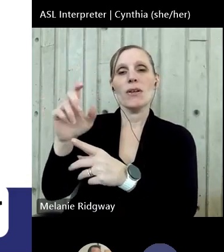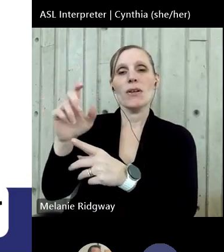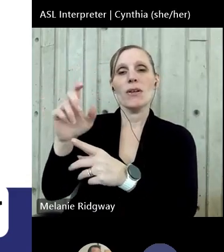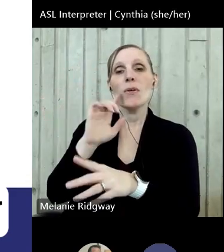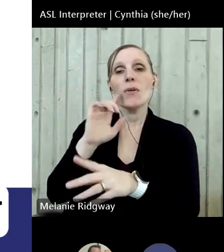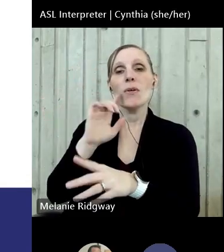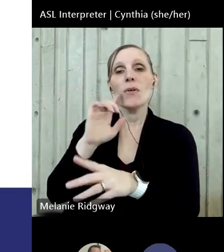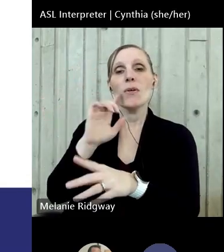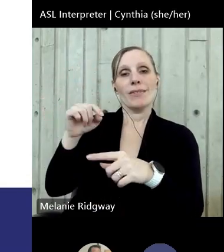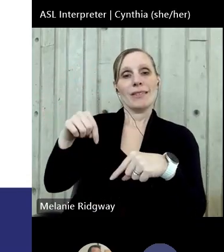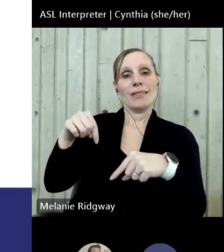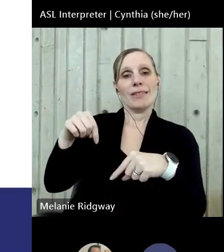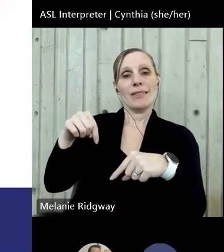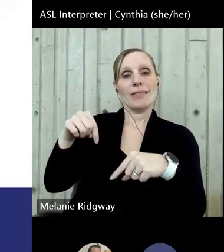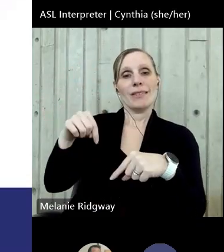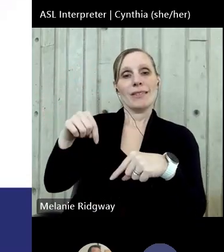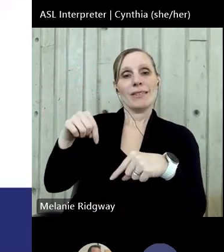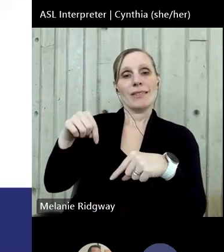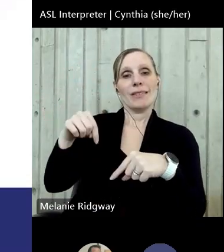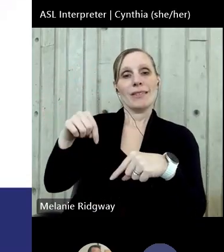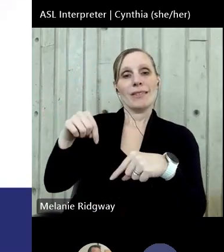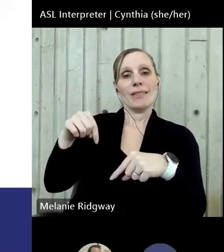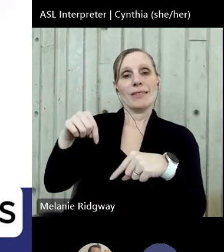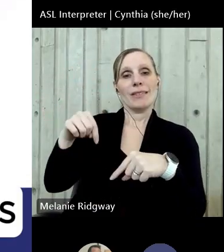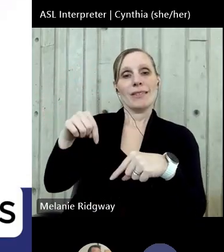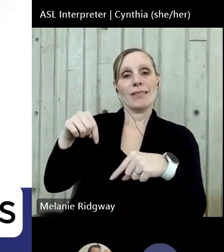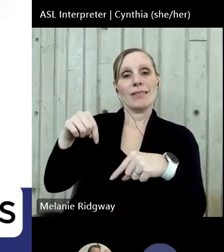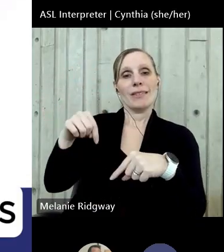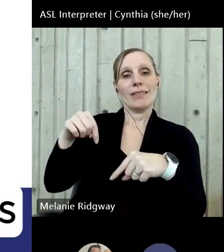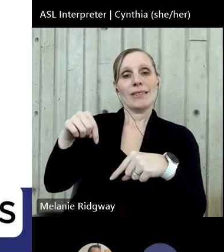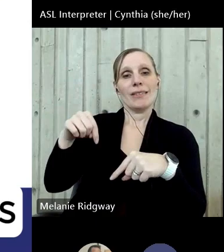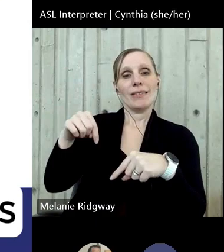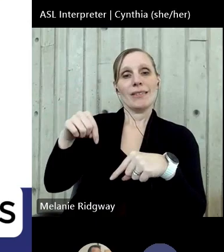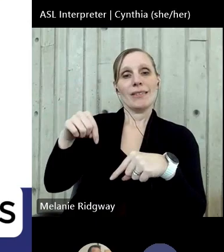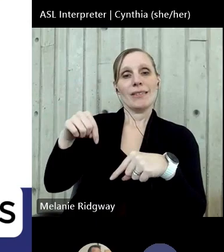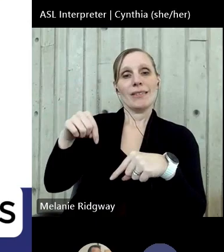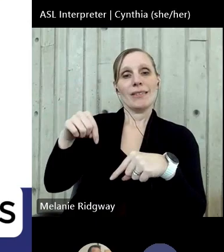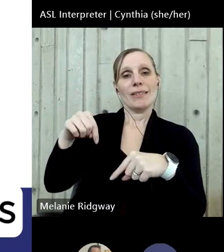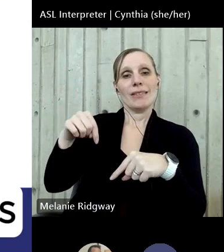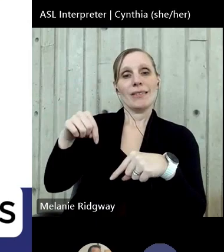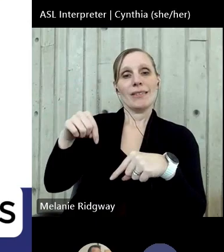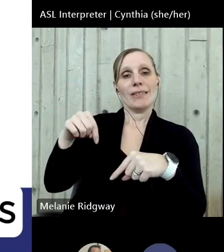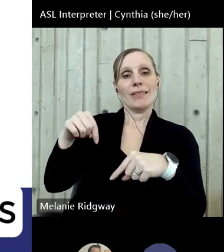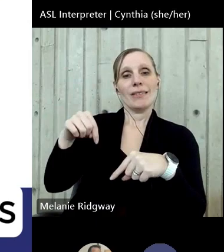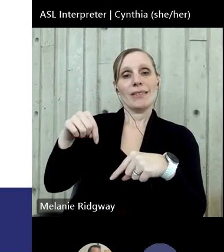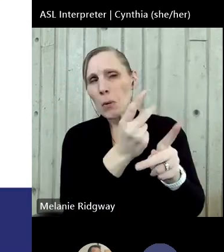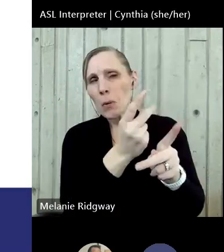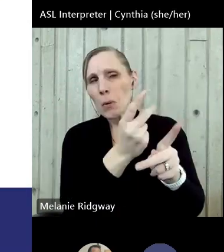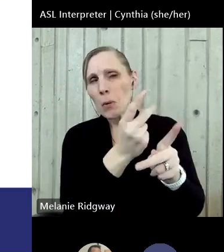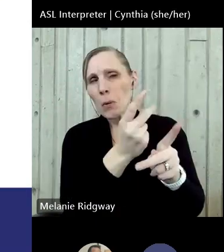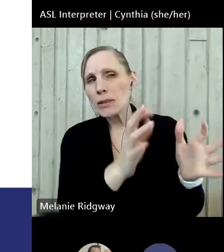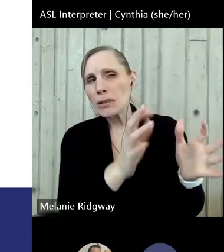job seeker and provide tailored support that enhances the chances of success.